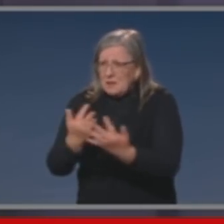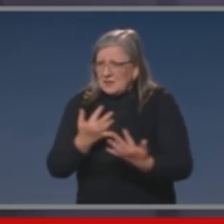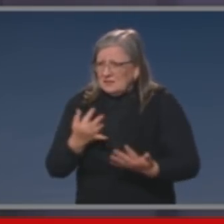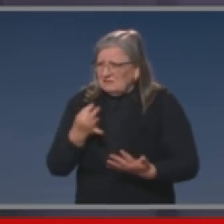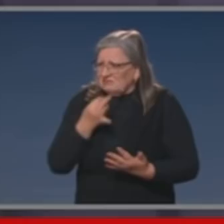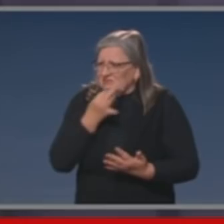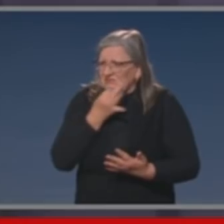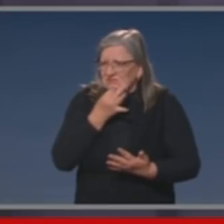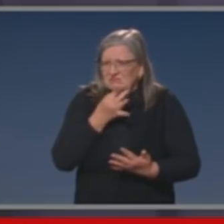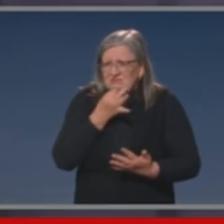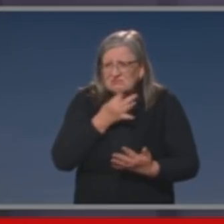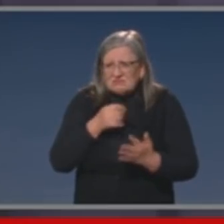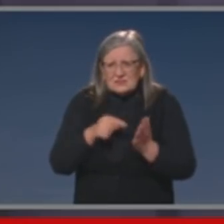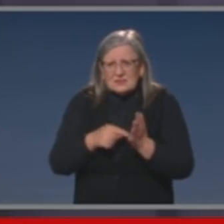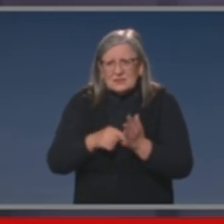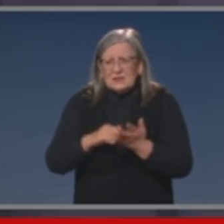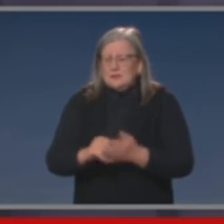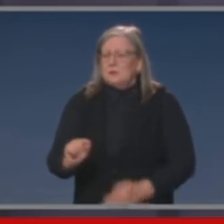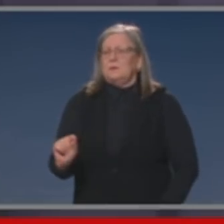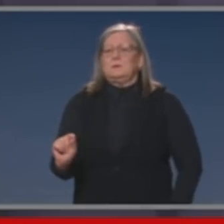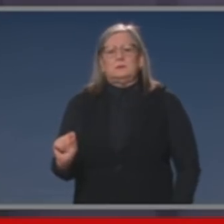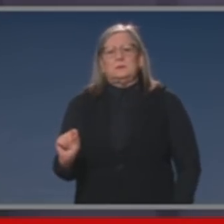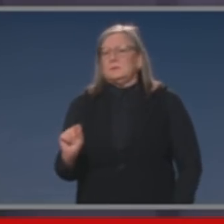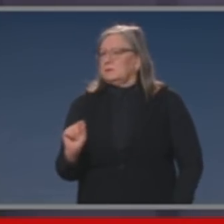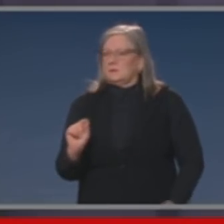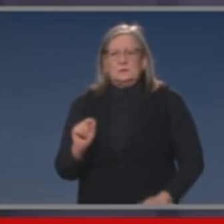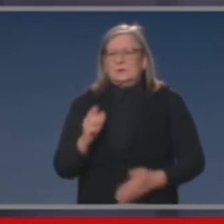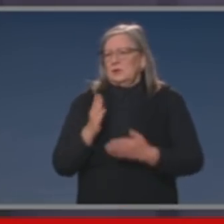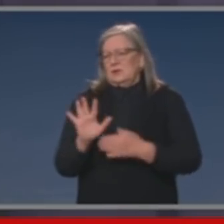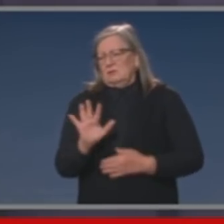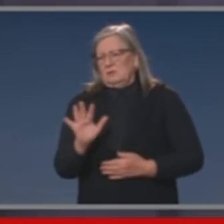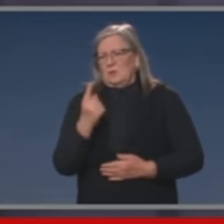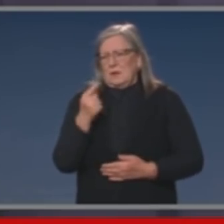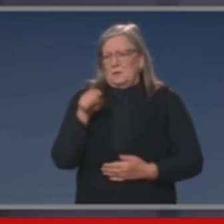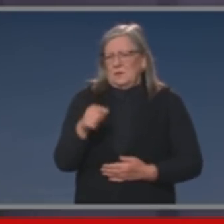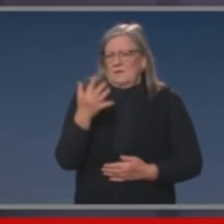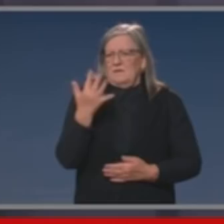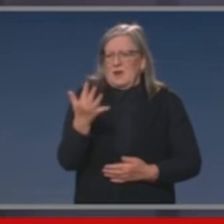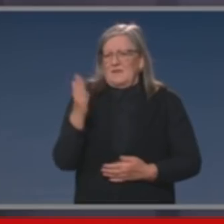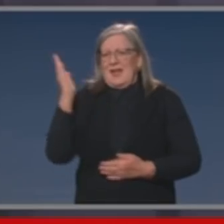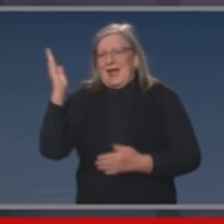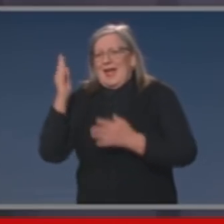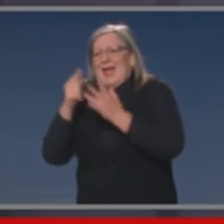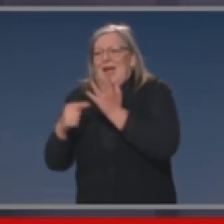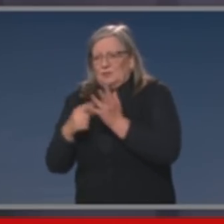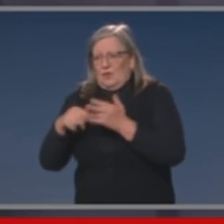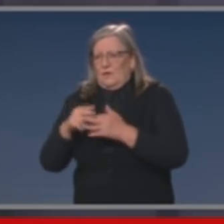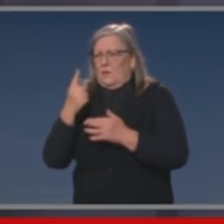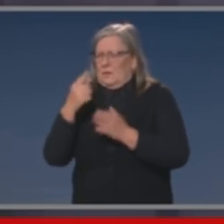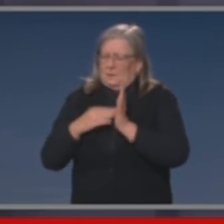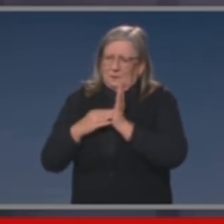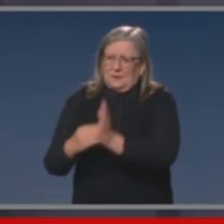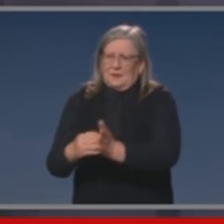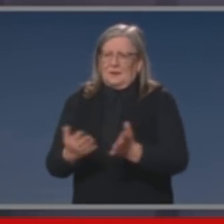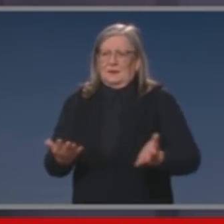is much, much lower, around 1.5 per million, which is way lower than the first dose